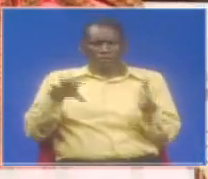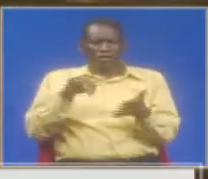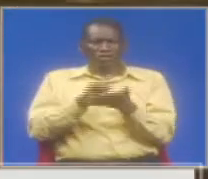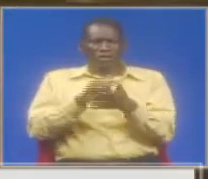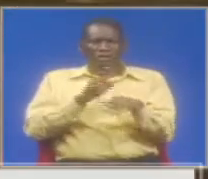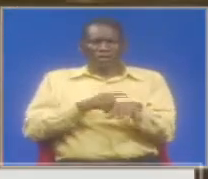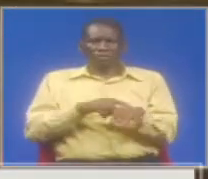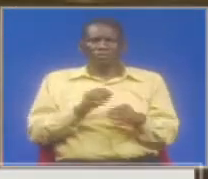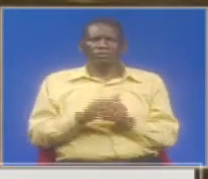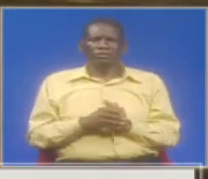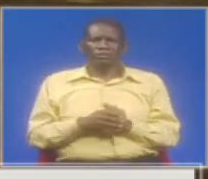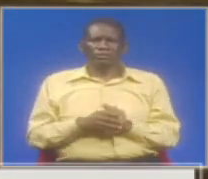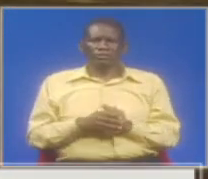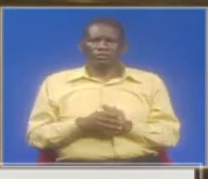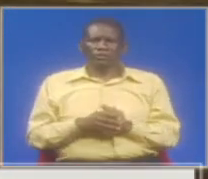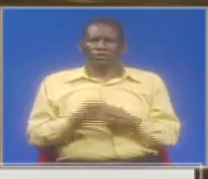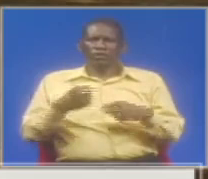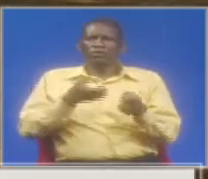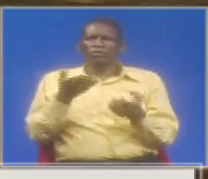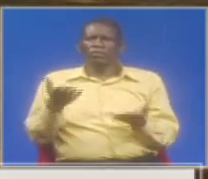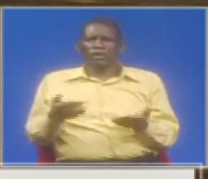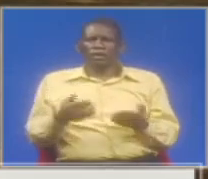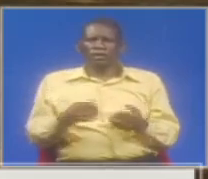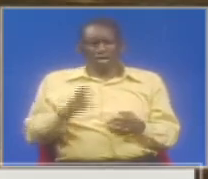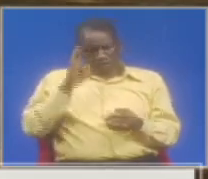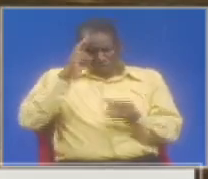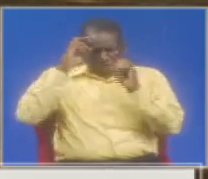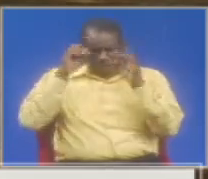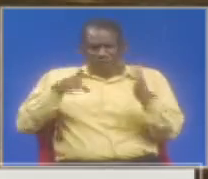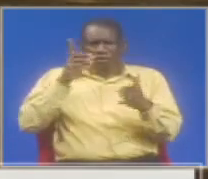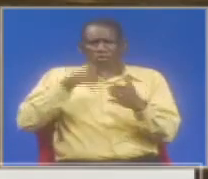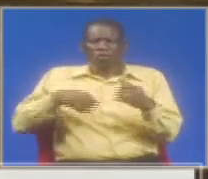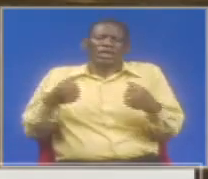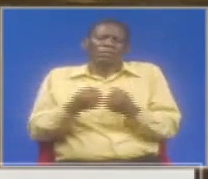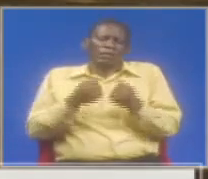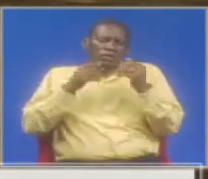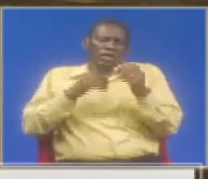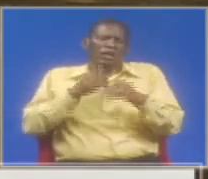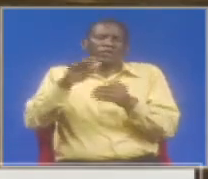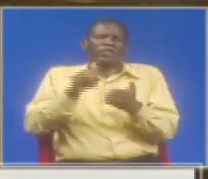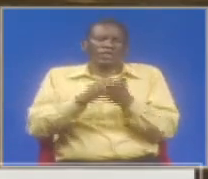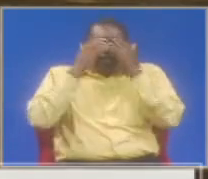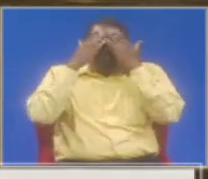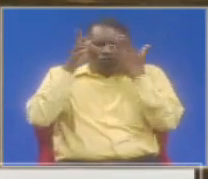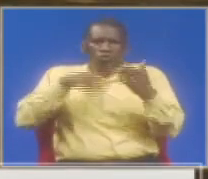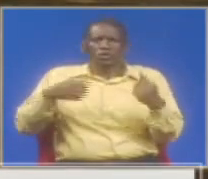Then? From there, I can't remember exactly what transpired.